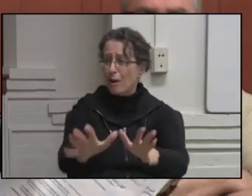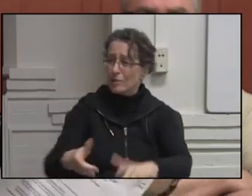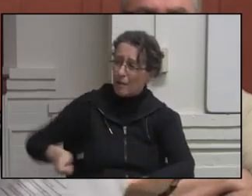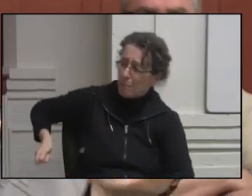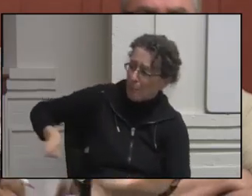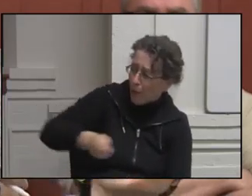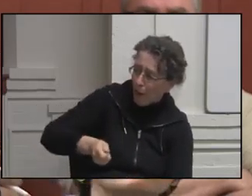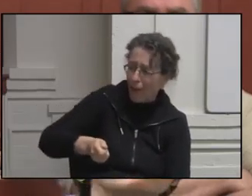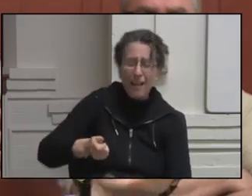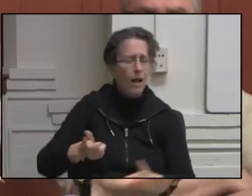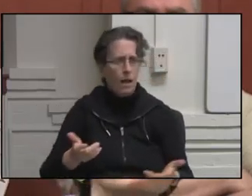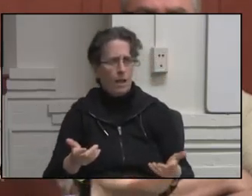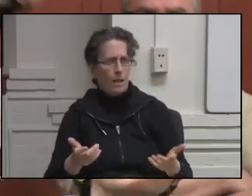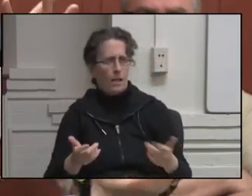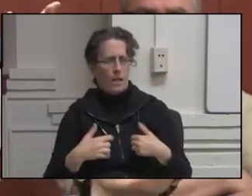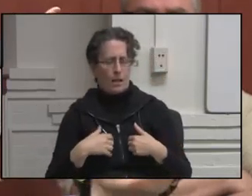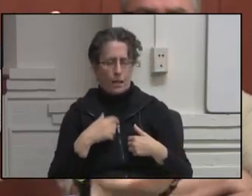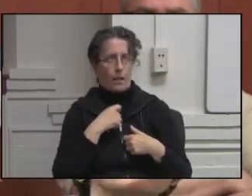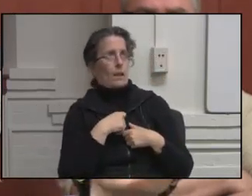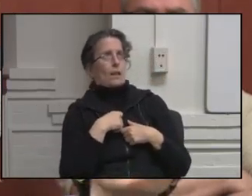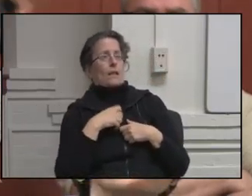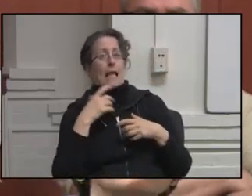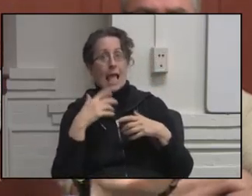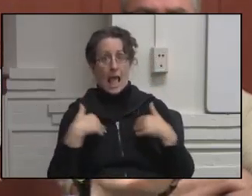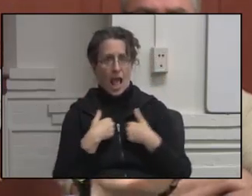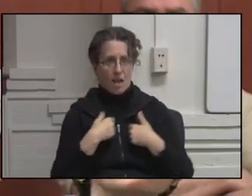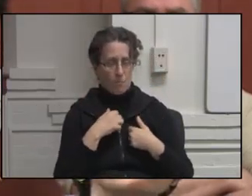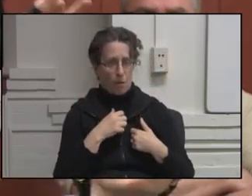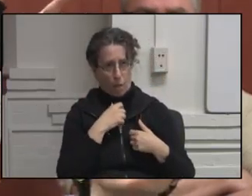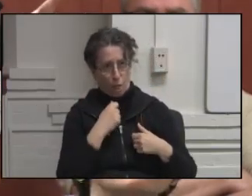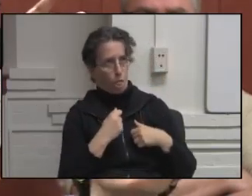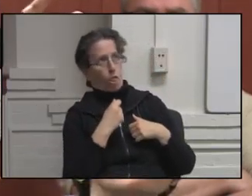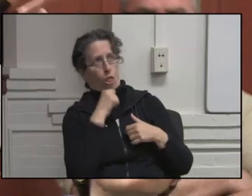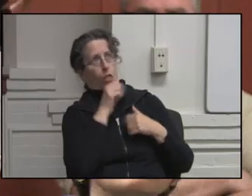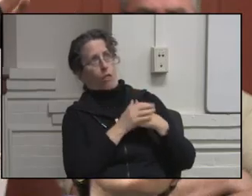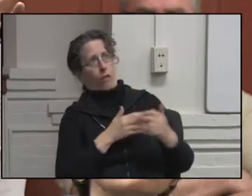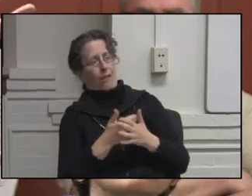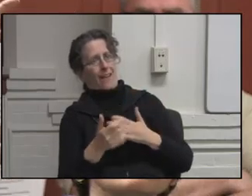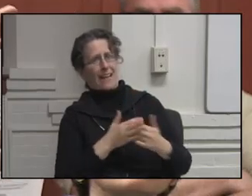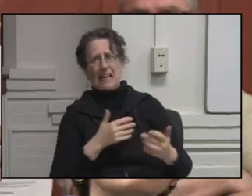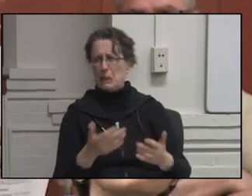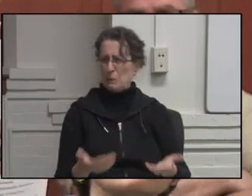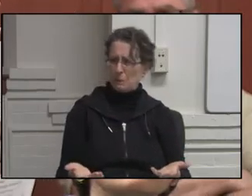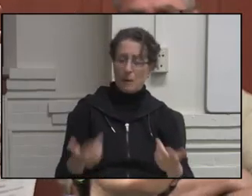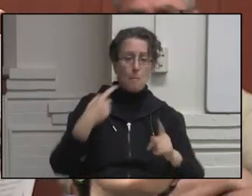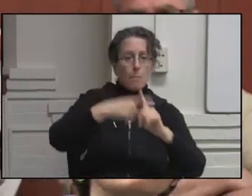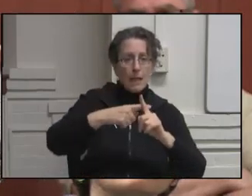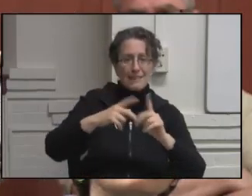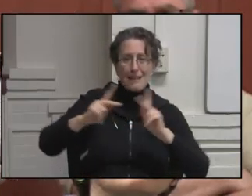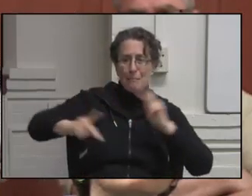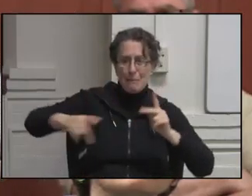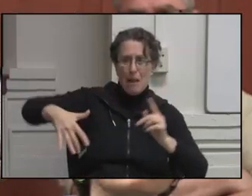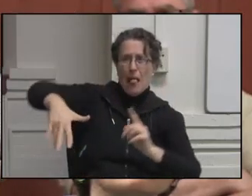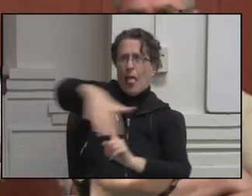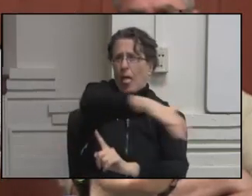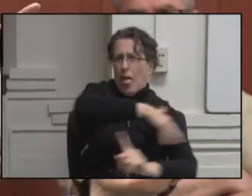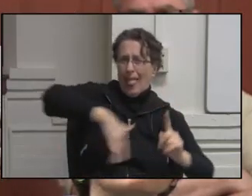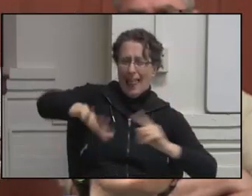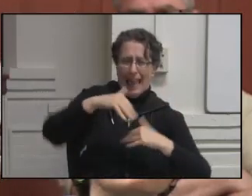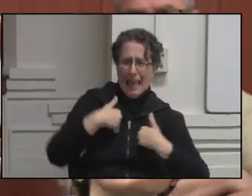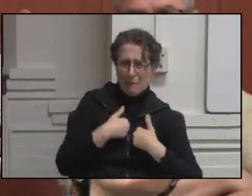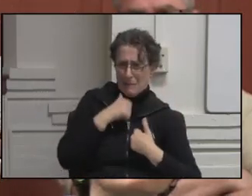too, and the animals did not seem comfortable being surrounded in an urban